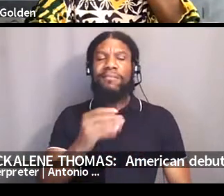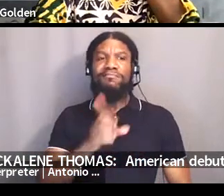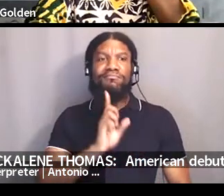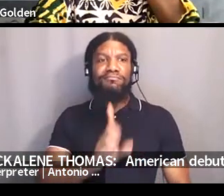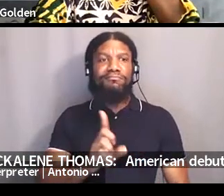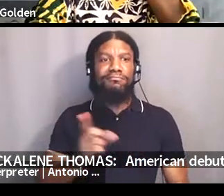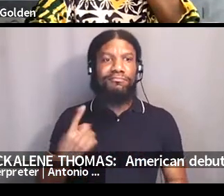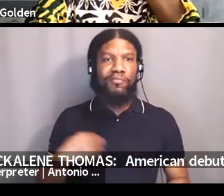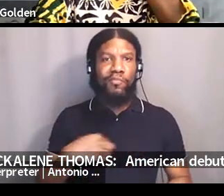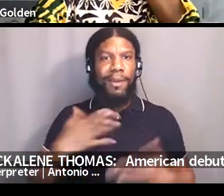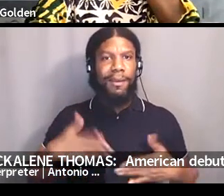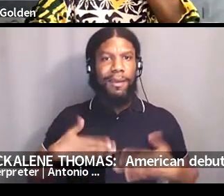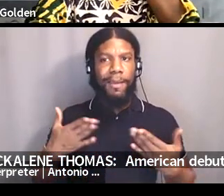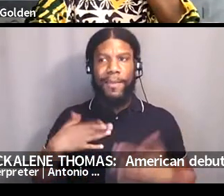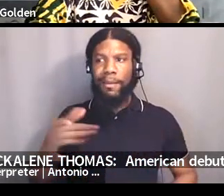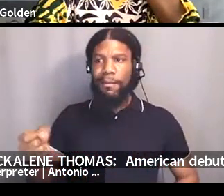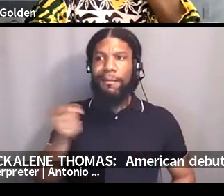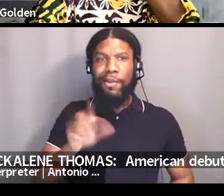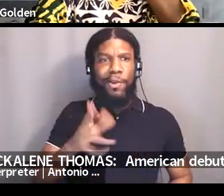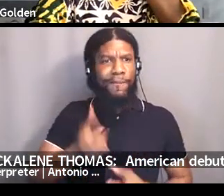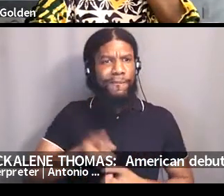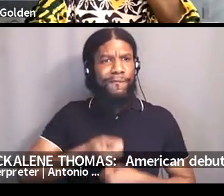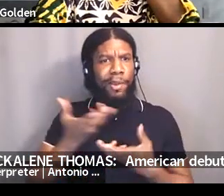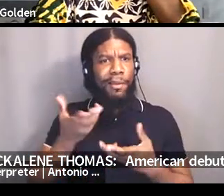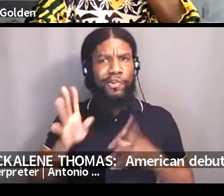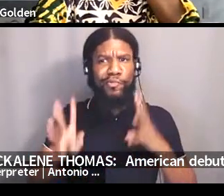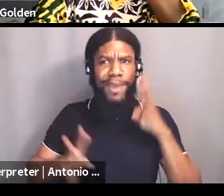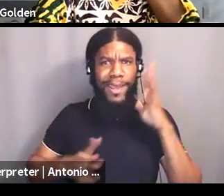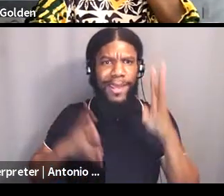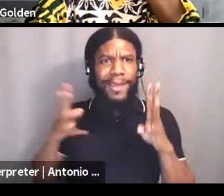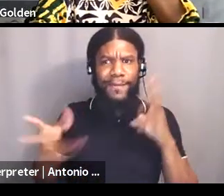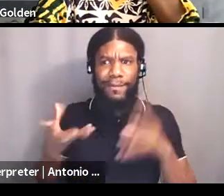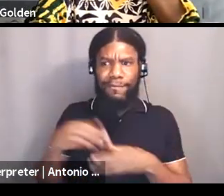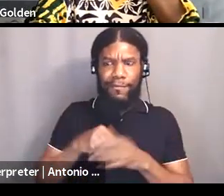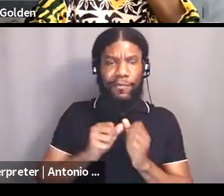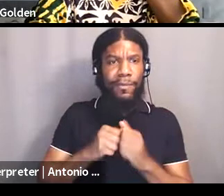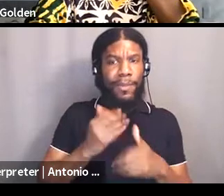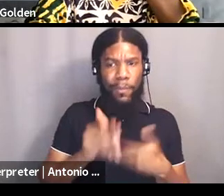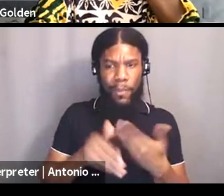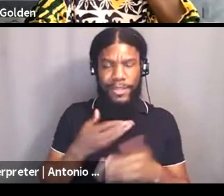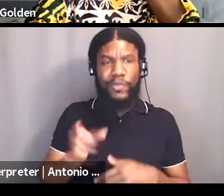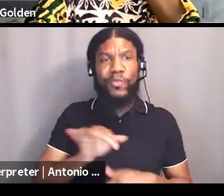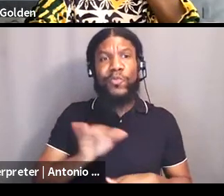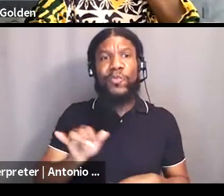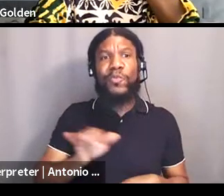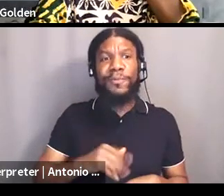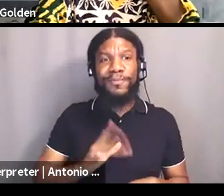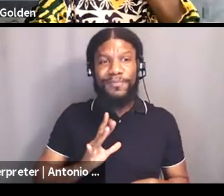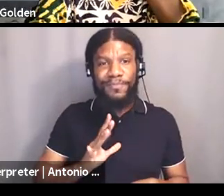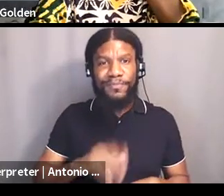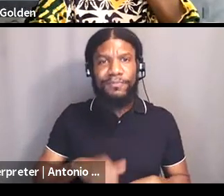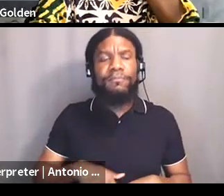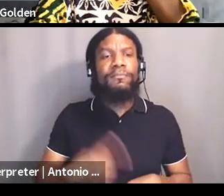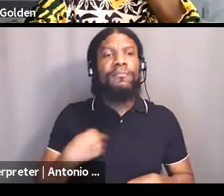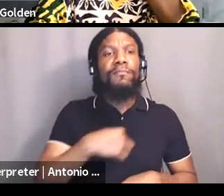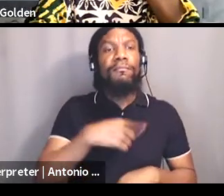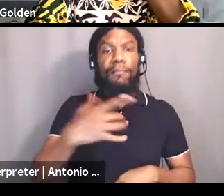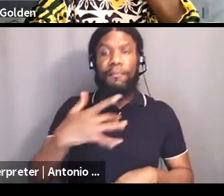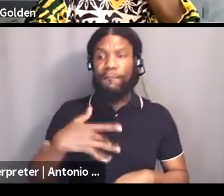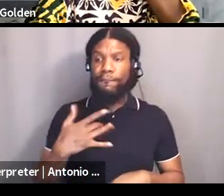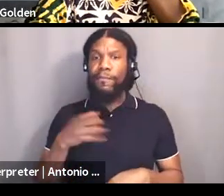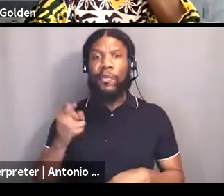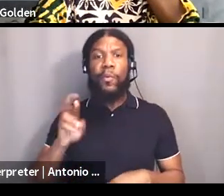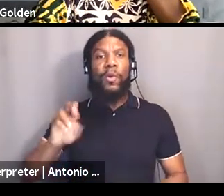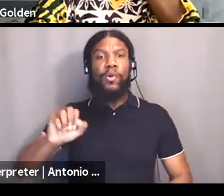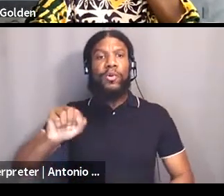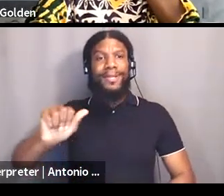to have her voice and her creativity a part of the process. You know, we think they all, you know, Rose is going to be